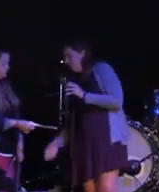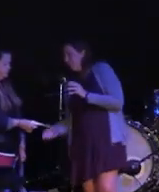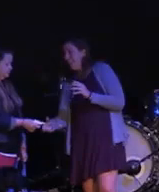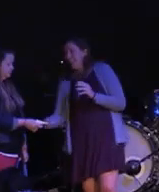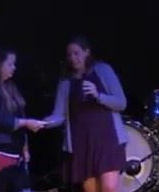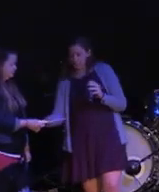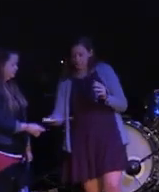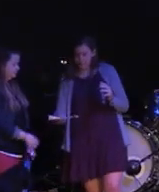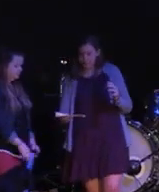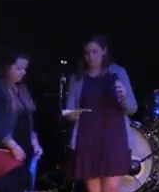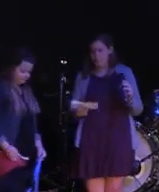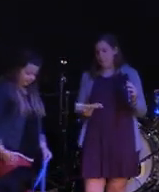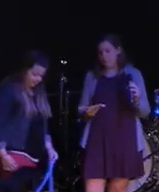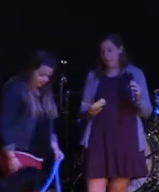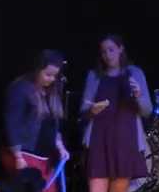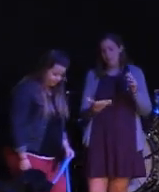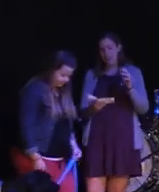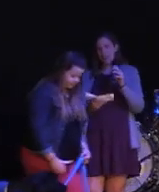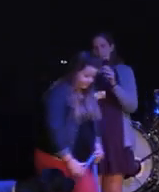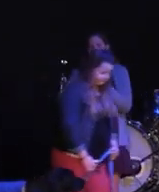puppy.